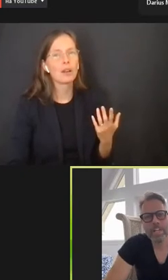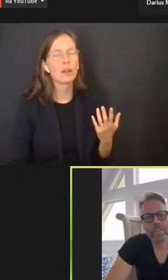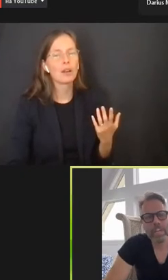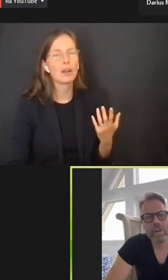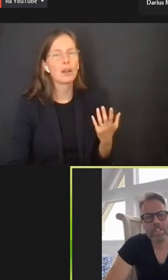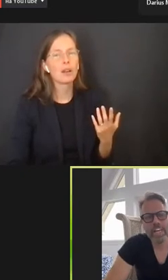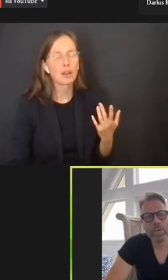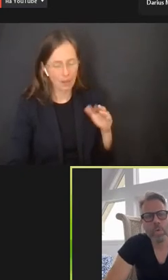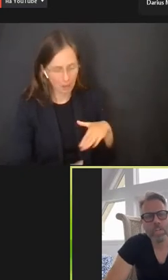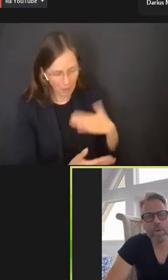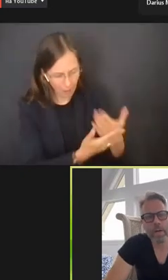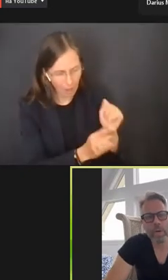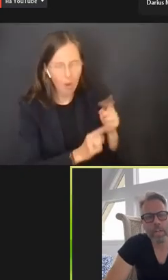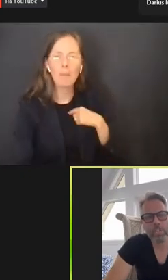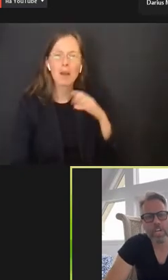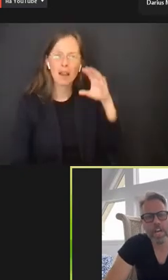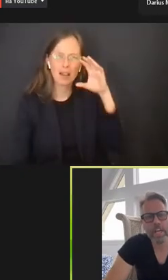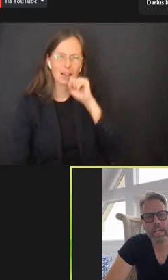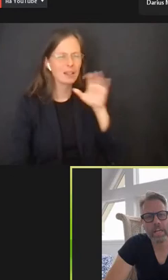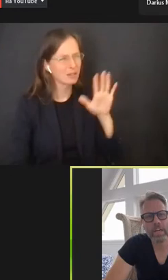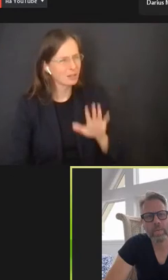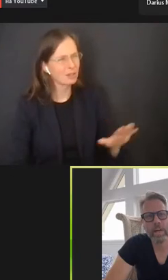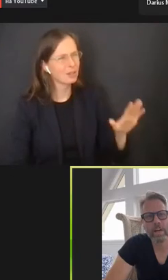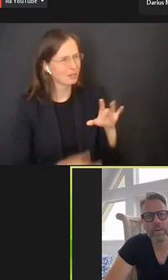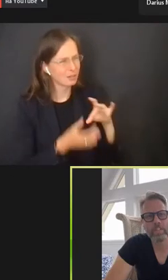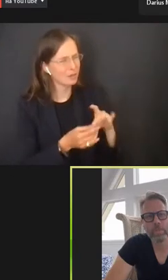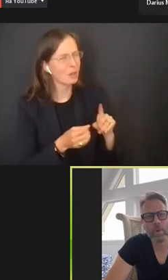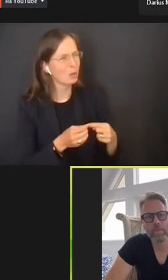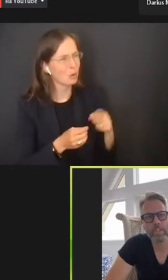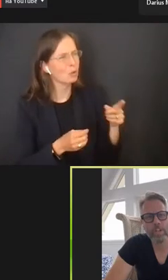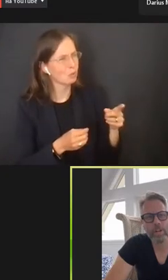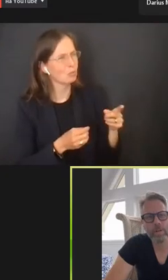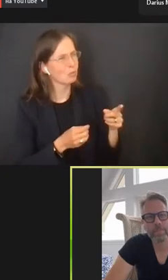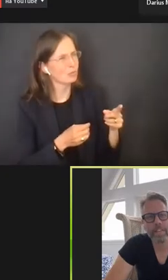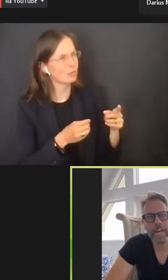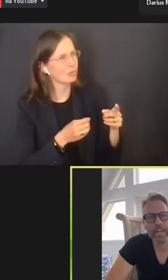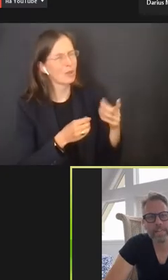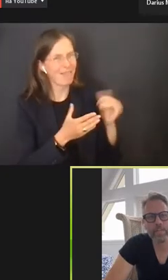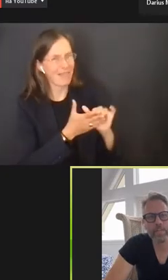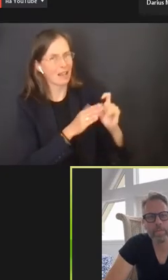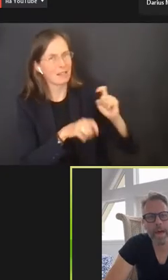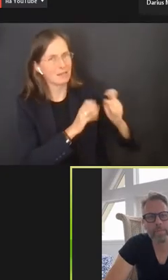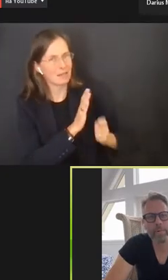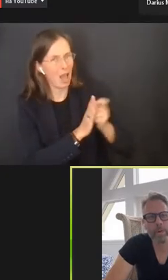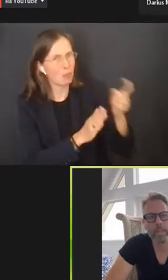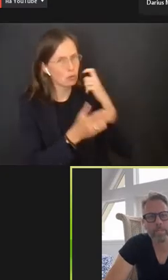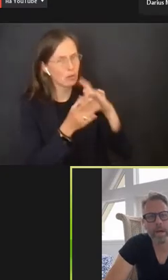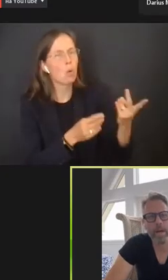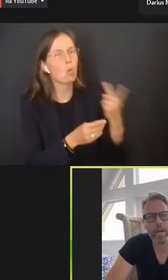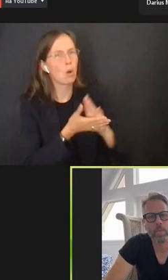what do you think it was? I guess it was around when you were saying we got very supportive of each other. And then I think from that